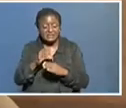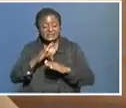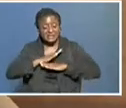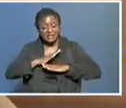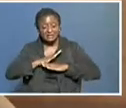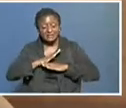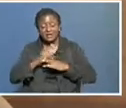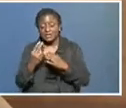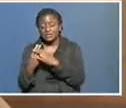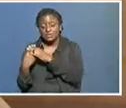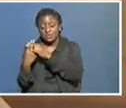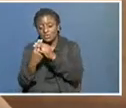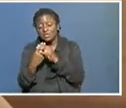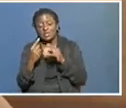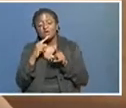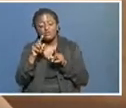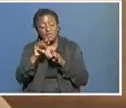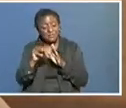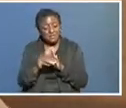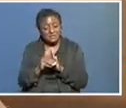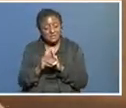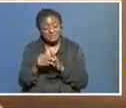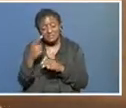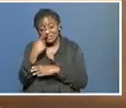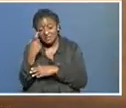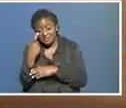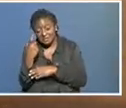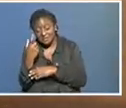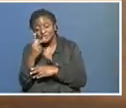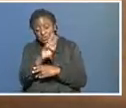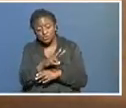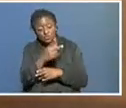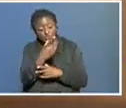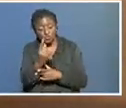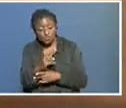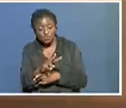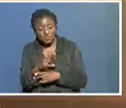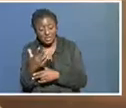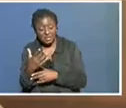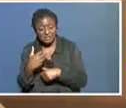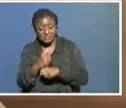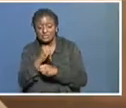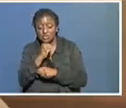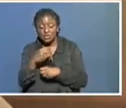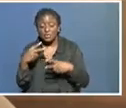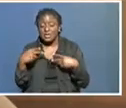to do two things. Make sure that we have